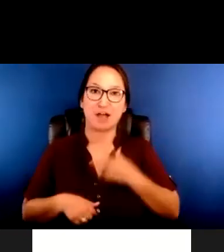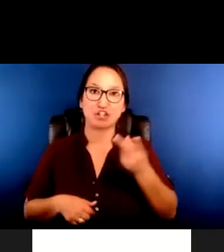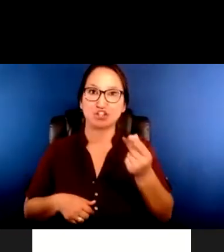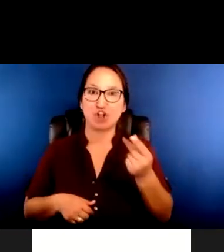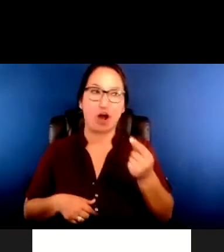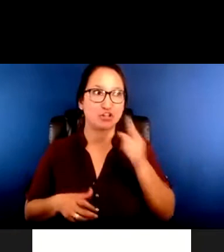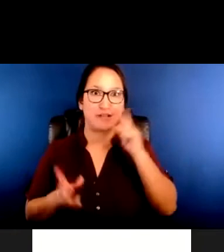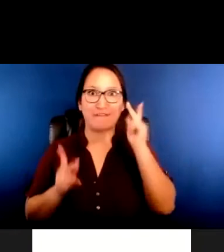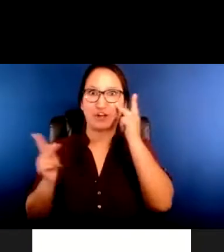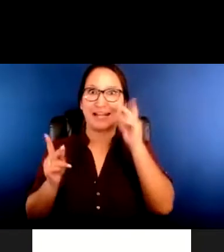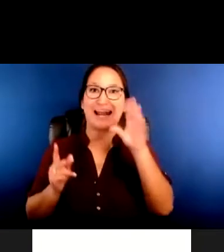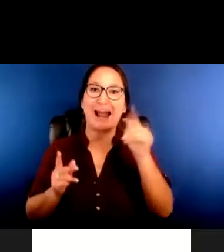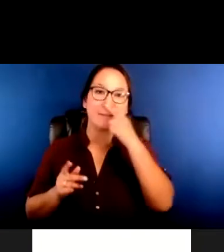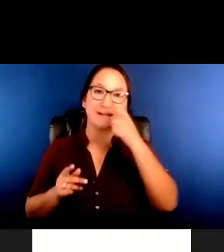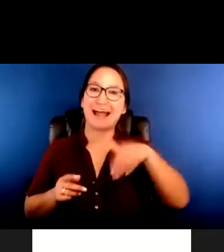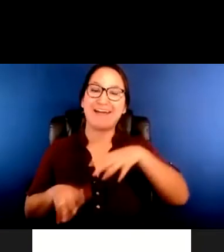are noisy, I apologize.